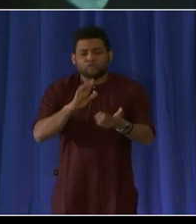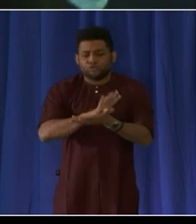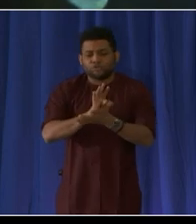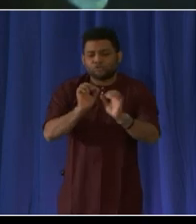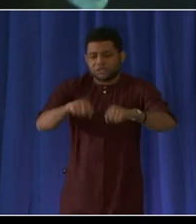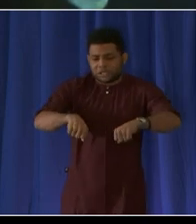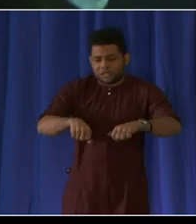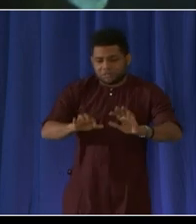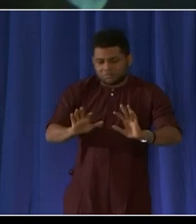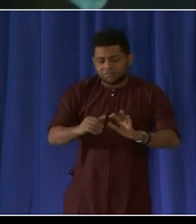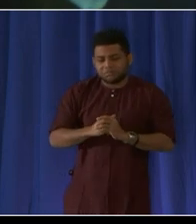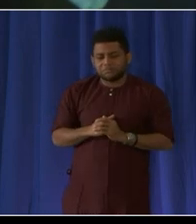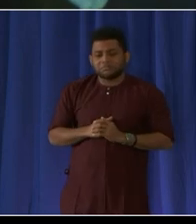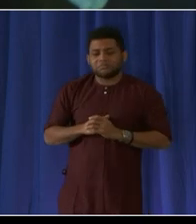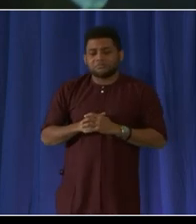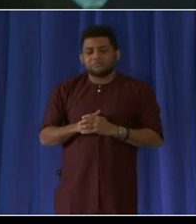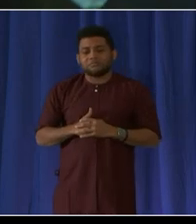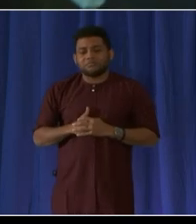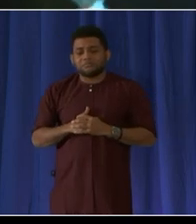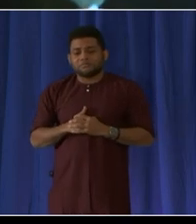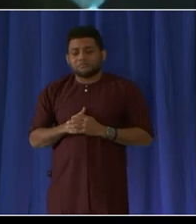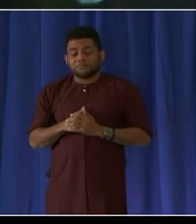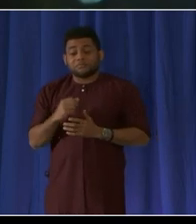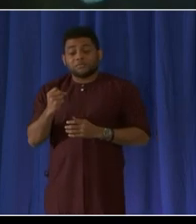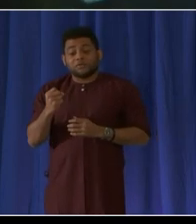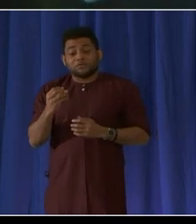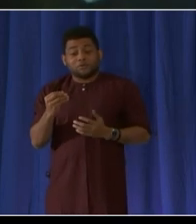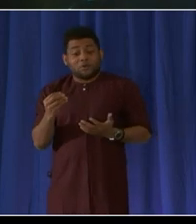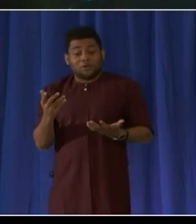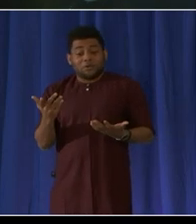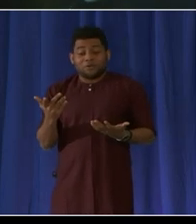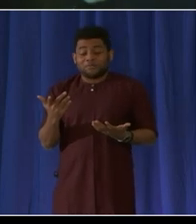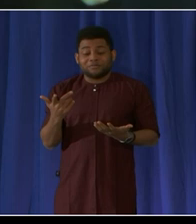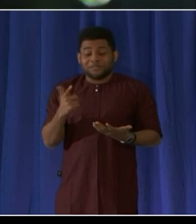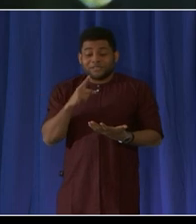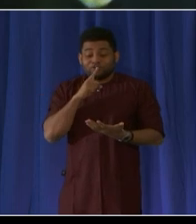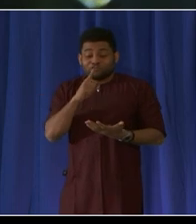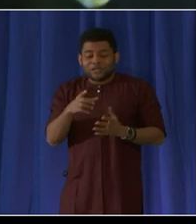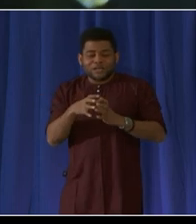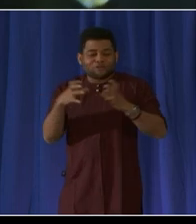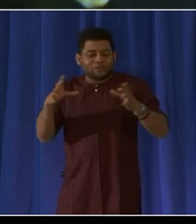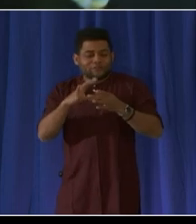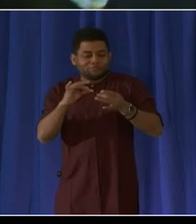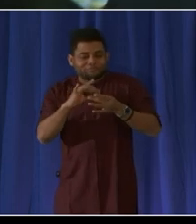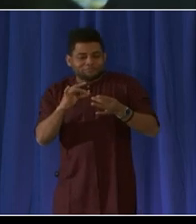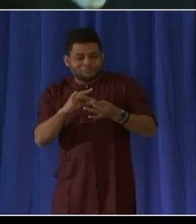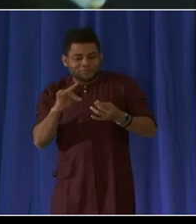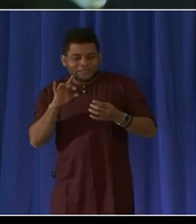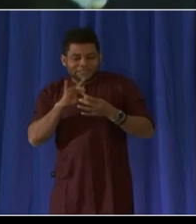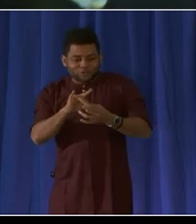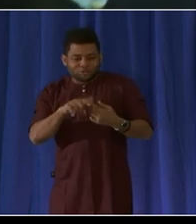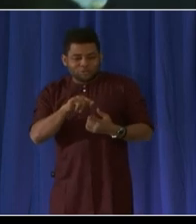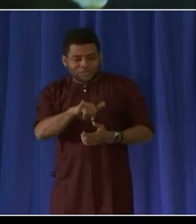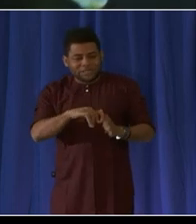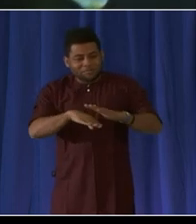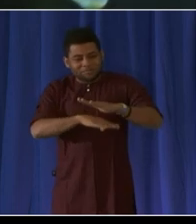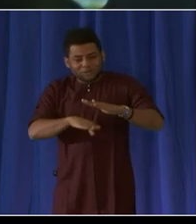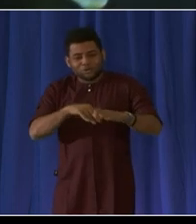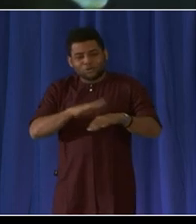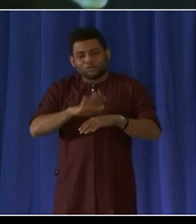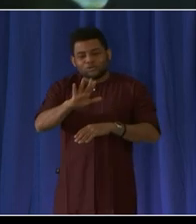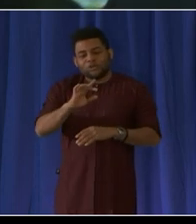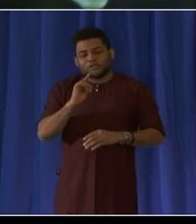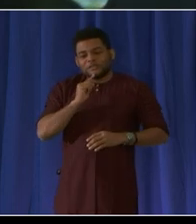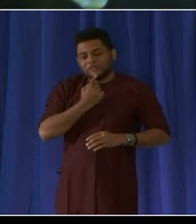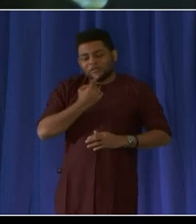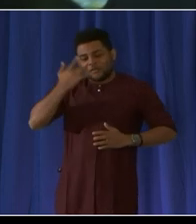that time after day 7. So it's a little nuanced, again, based on the severity of your infection, but the goal